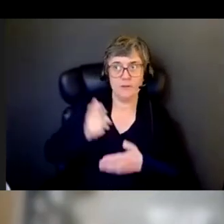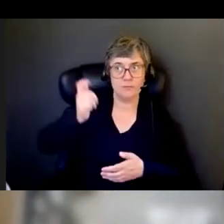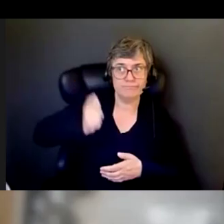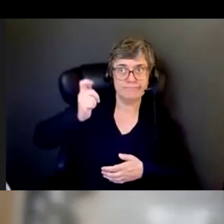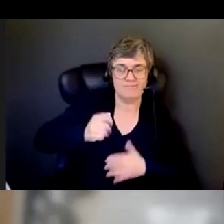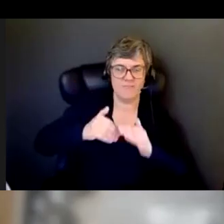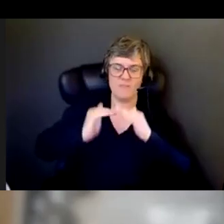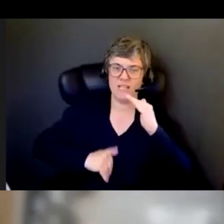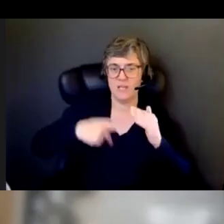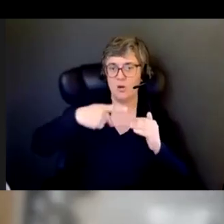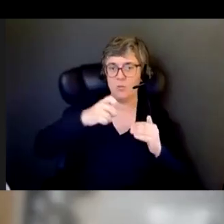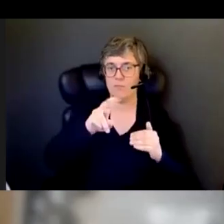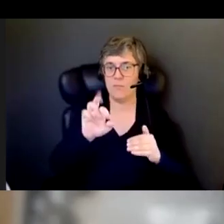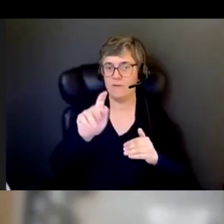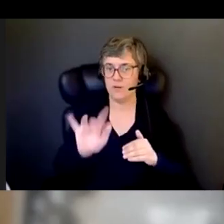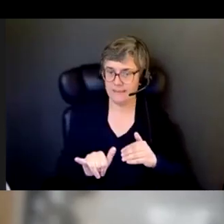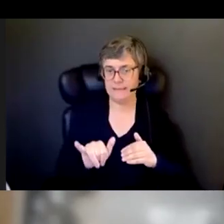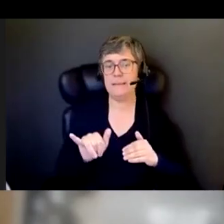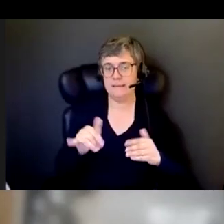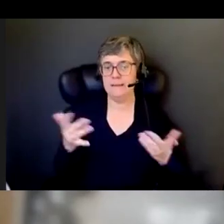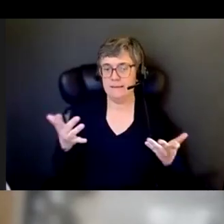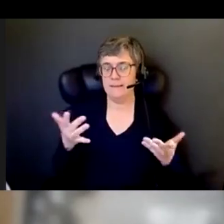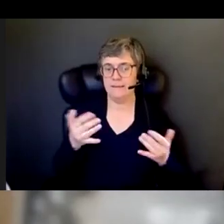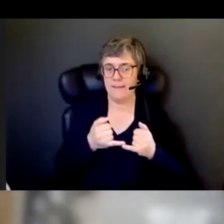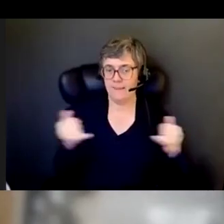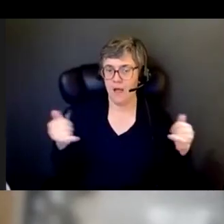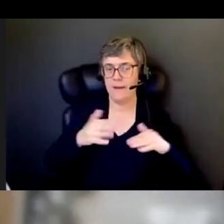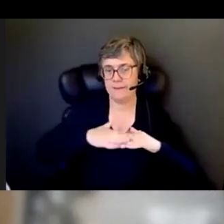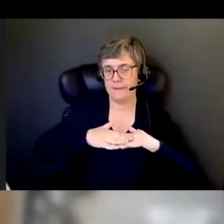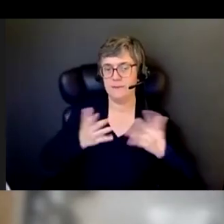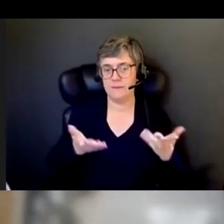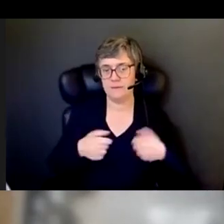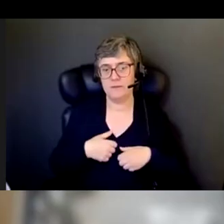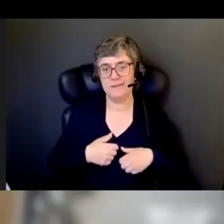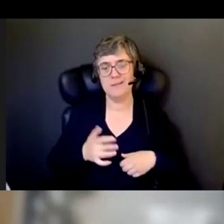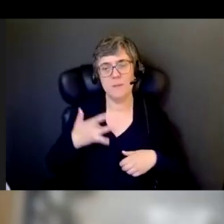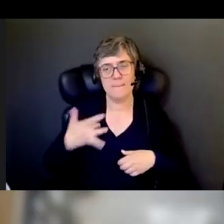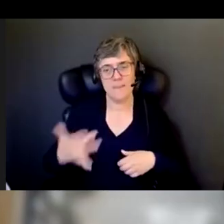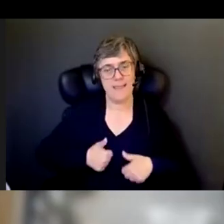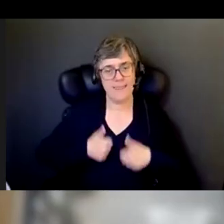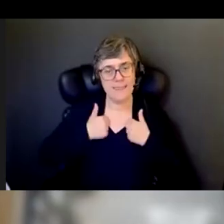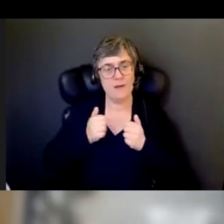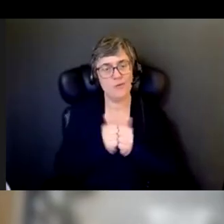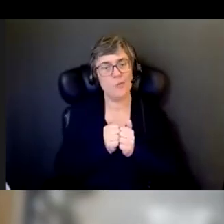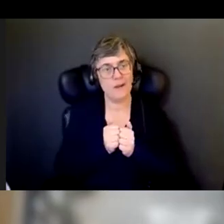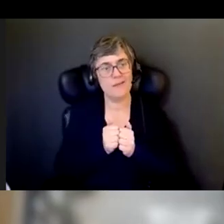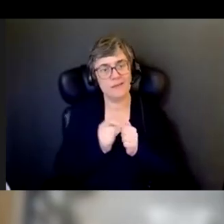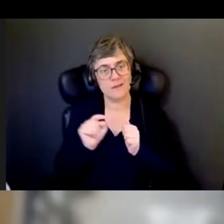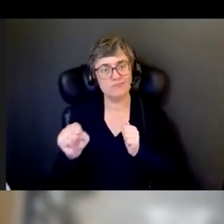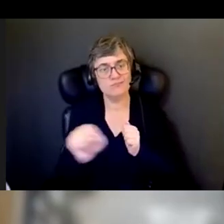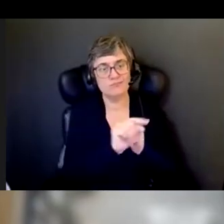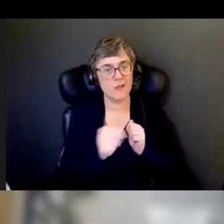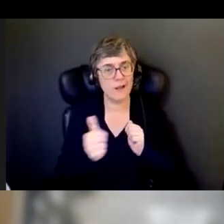in housing arranged by others. People with disabilities often have a substitute decision maker for finances or